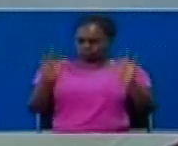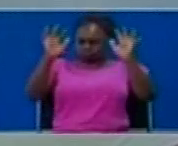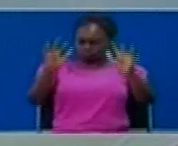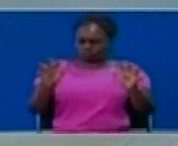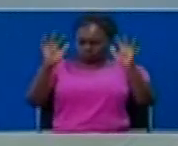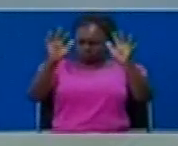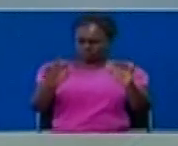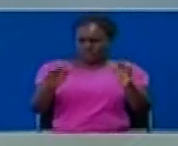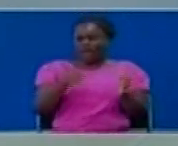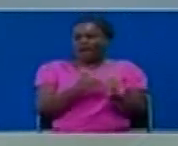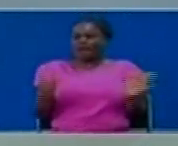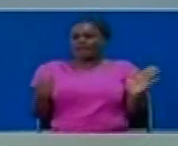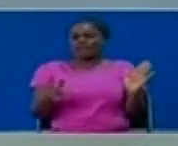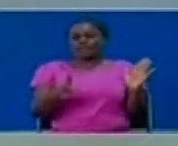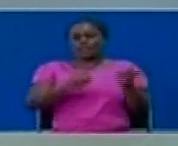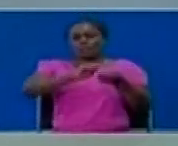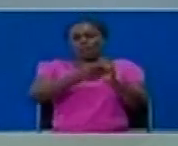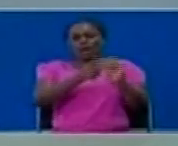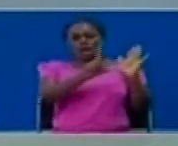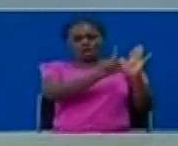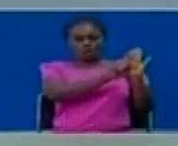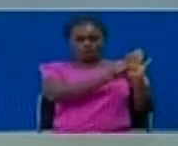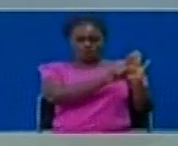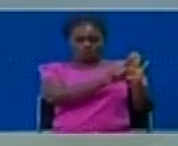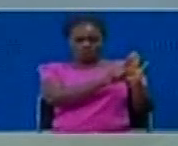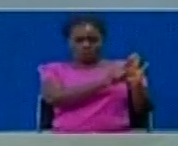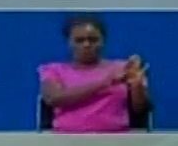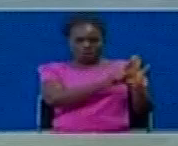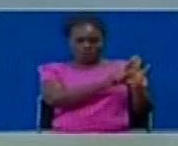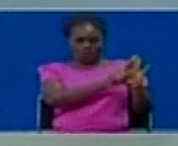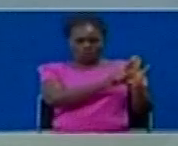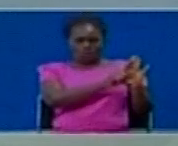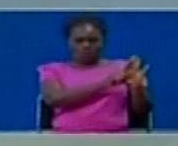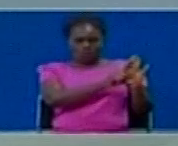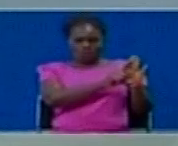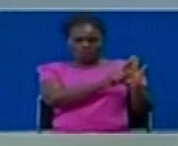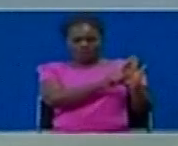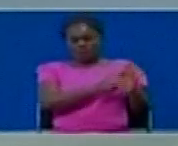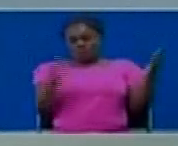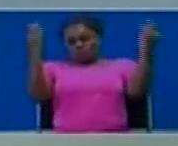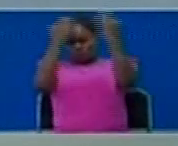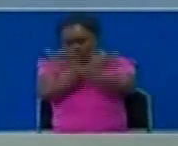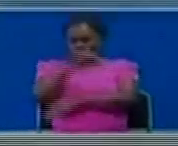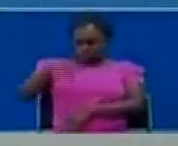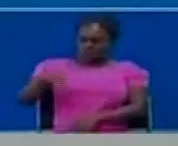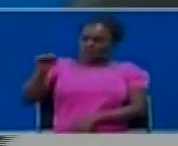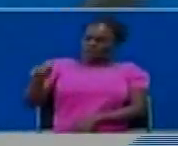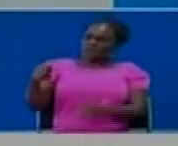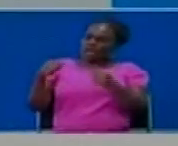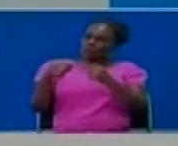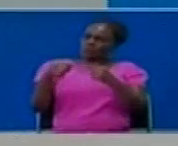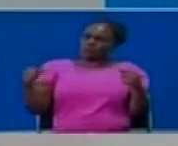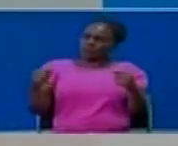To protest these amendments that were passed by the National Assembly. In light of that, tonight, we're asking you, should the